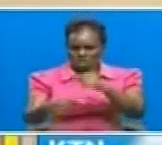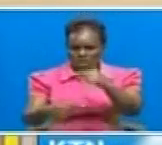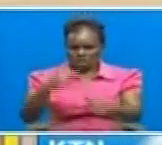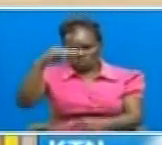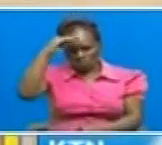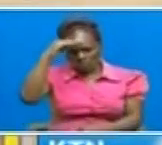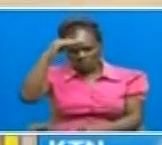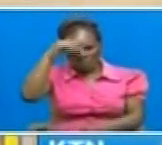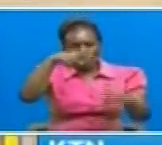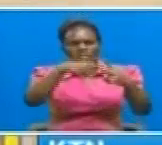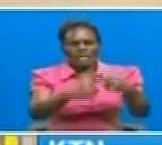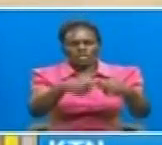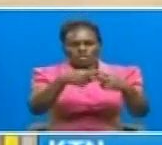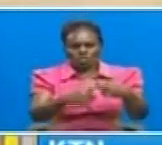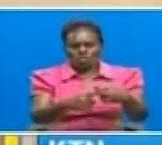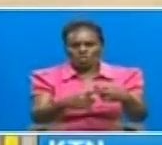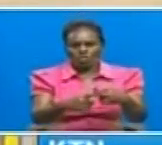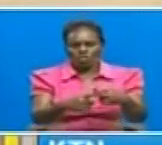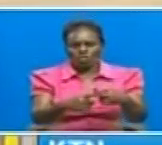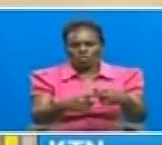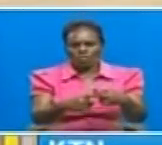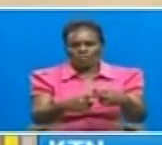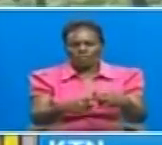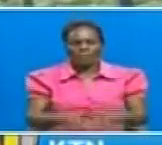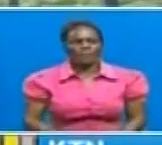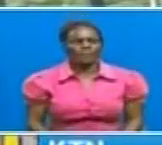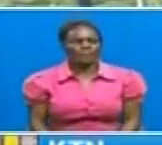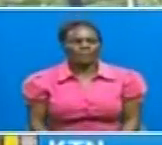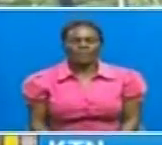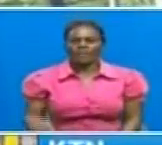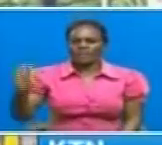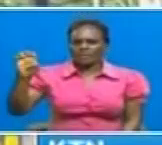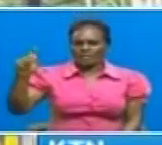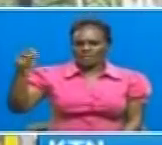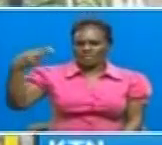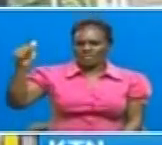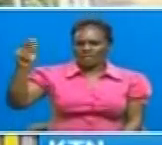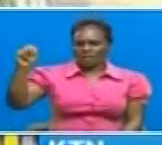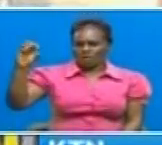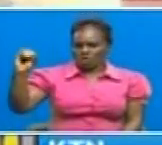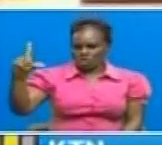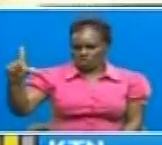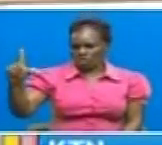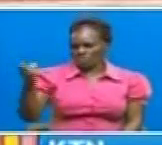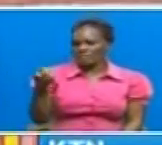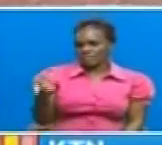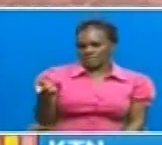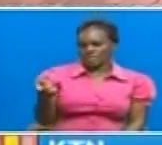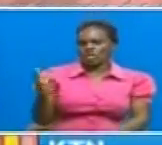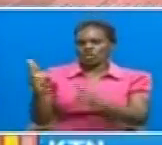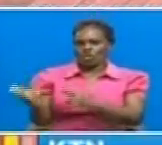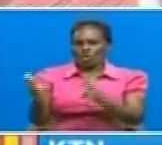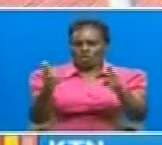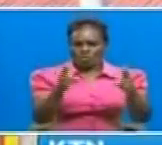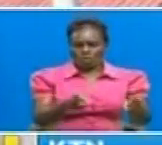alcohol on an industrial scale, let alone use it. Ethanol, food-grade alcohol, he says, is denatured in